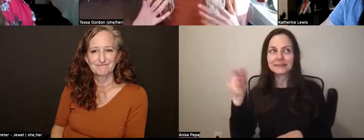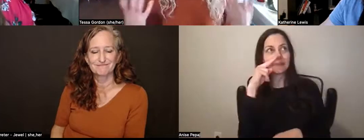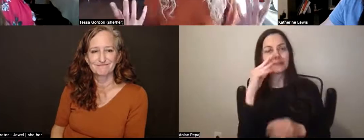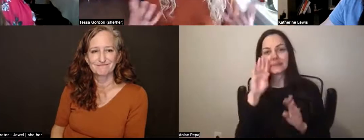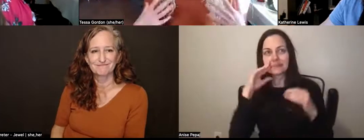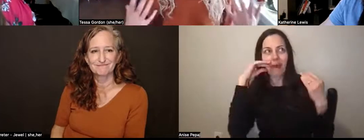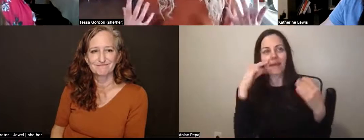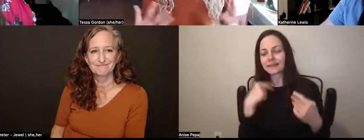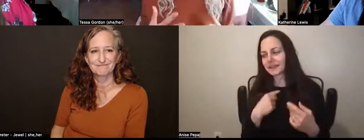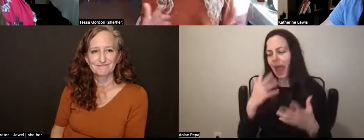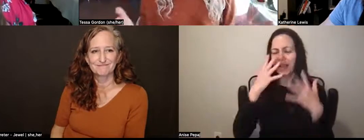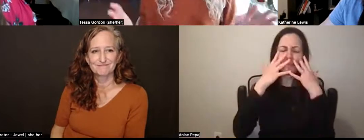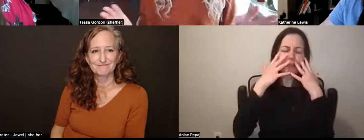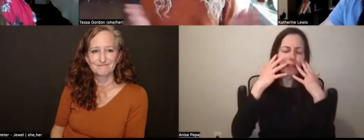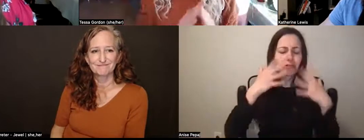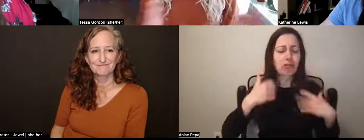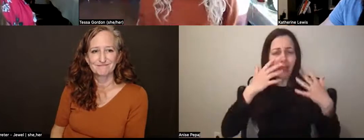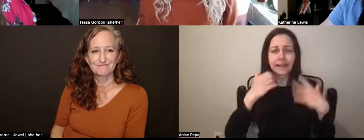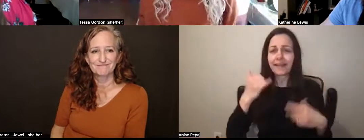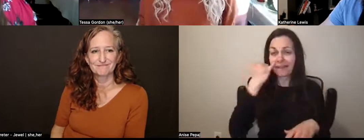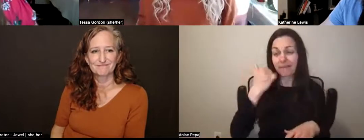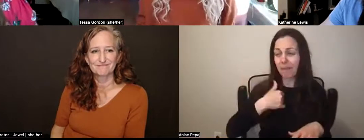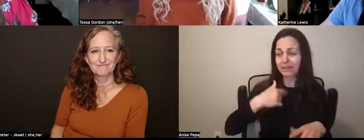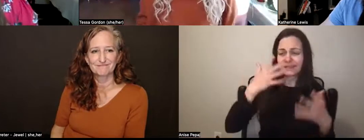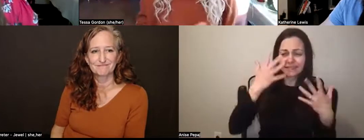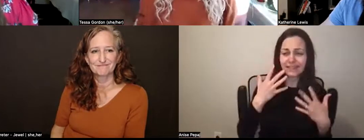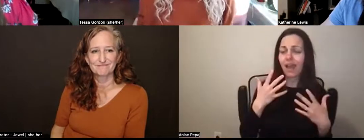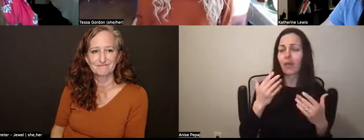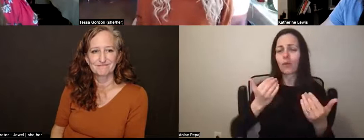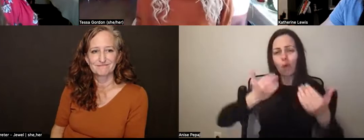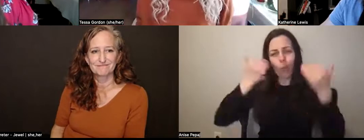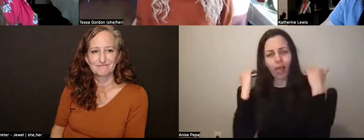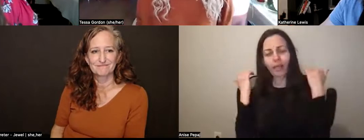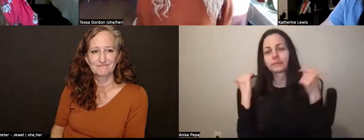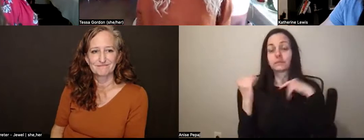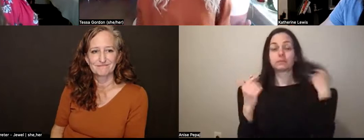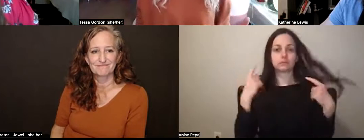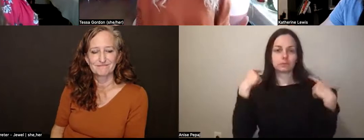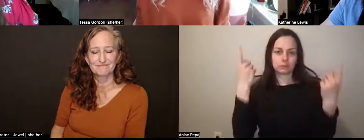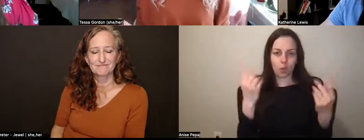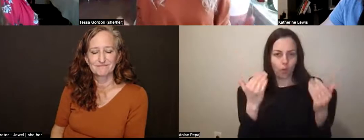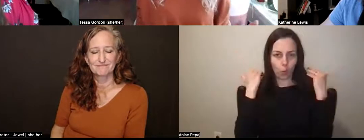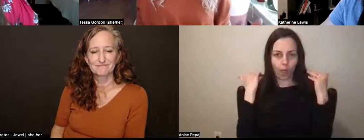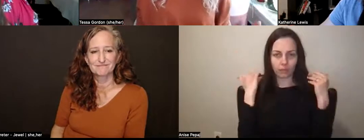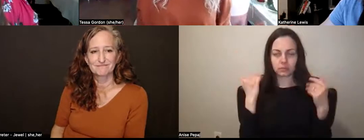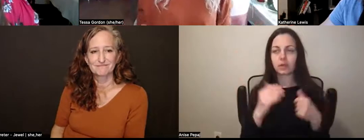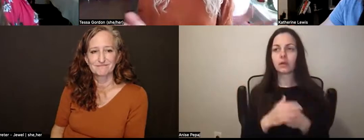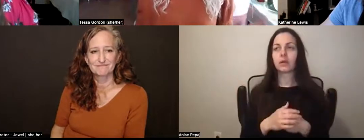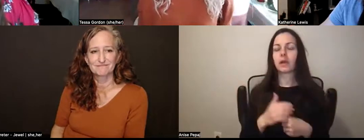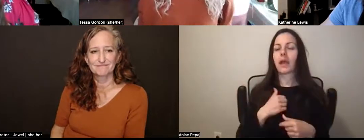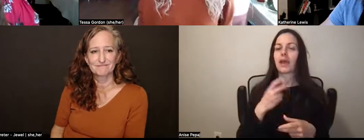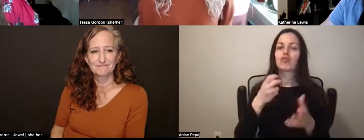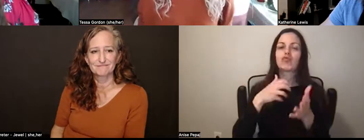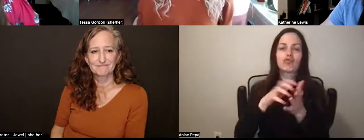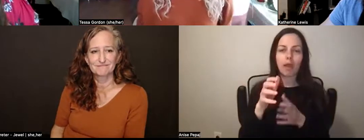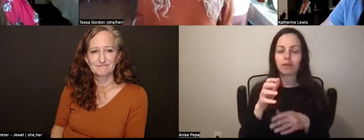be sobbing and overwhelmed. To be totally honest, I have been completely overwhelmed up until this point. I had a really rough couple of weeks with